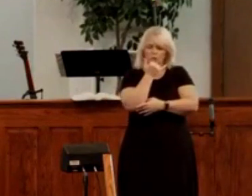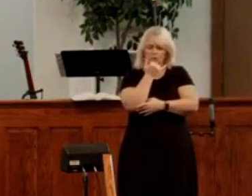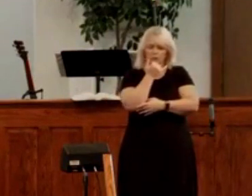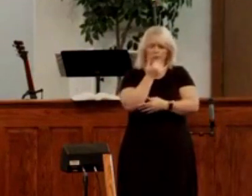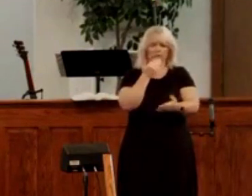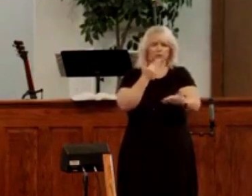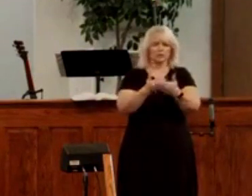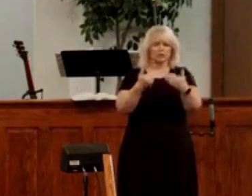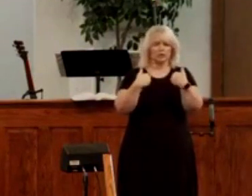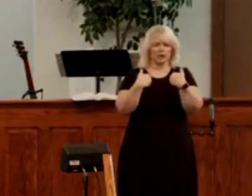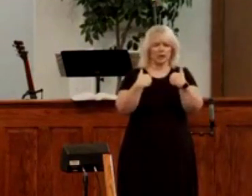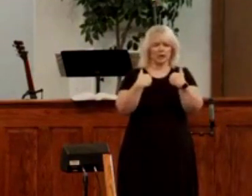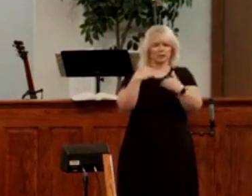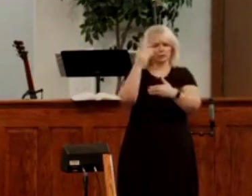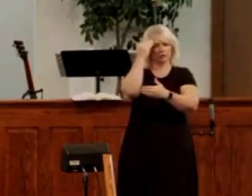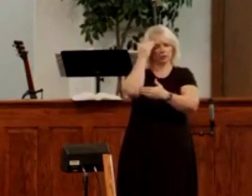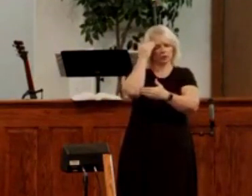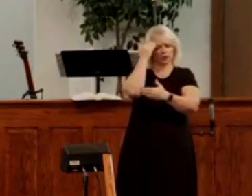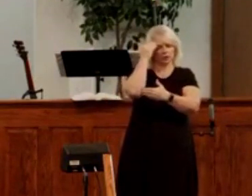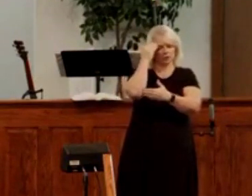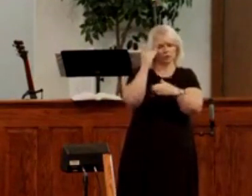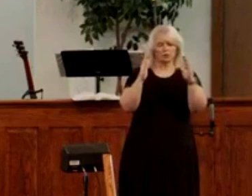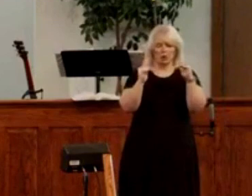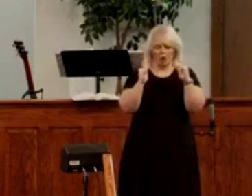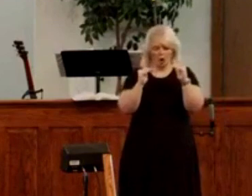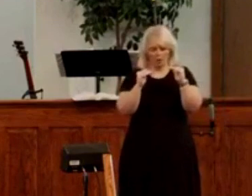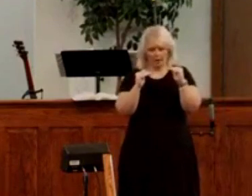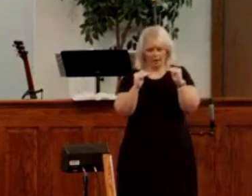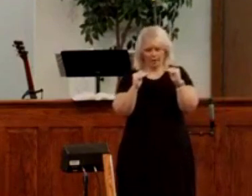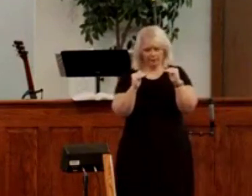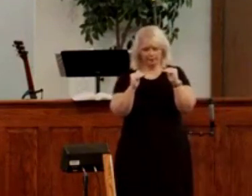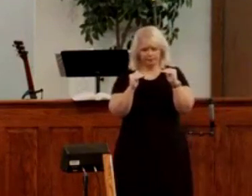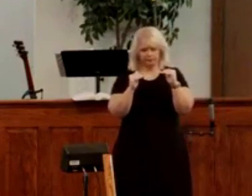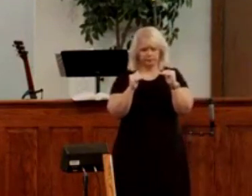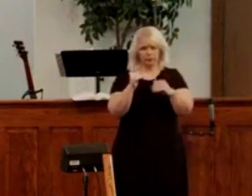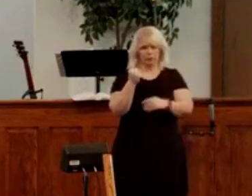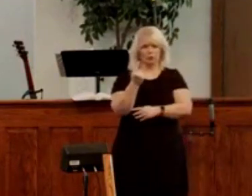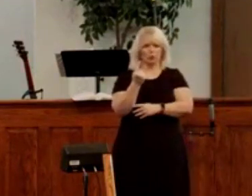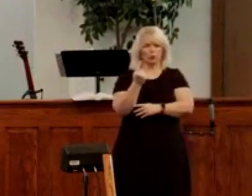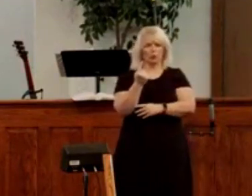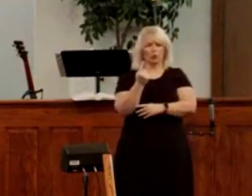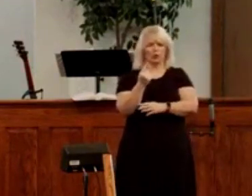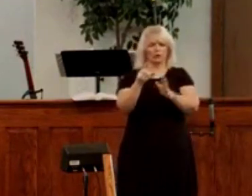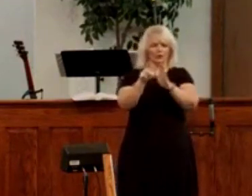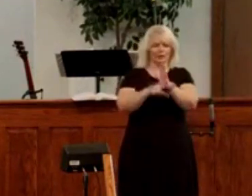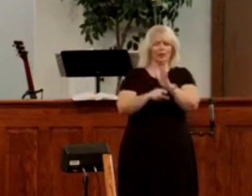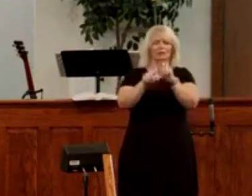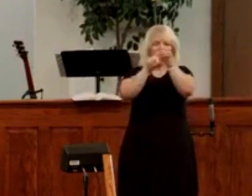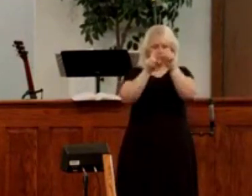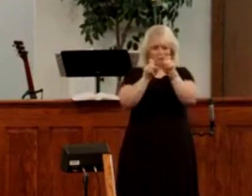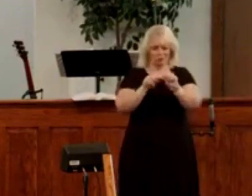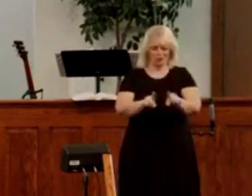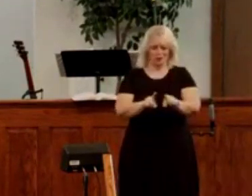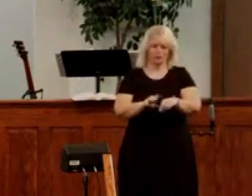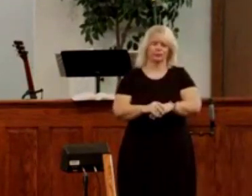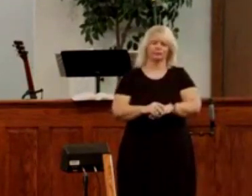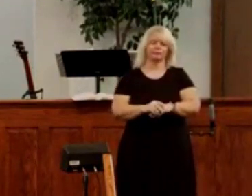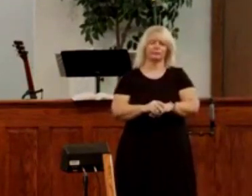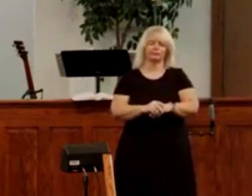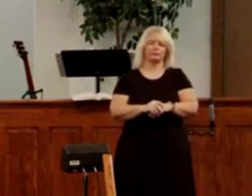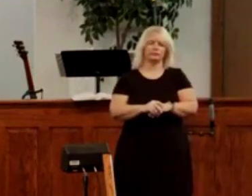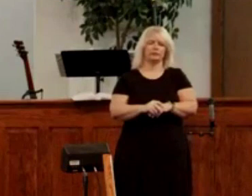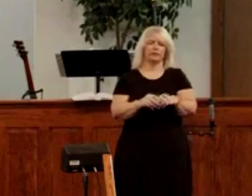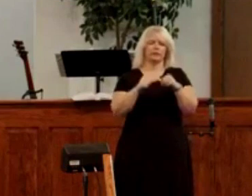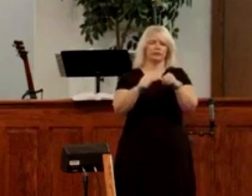have to know, and so hopefully this is a one less question mark along the way. So let's pray for Kenny.